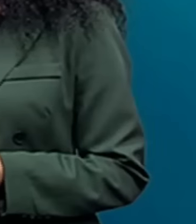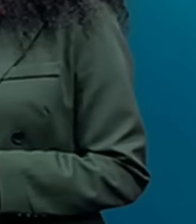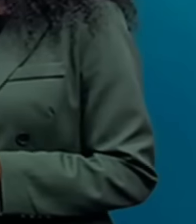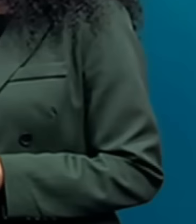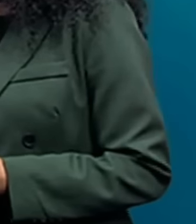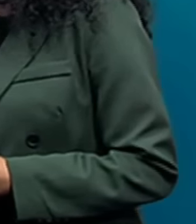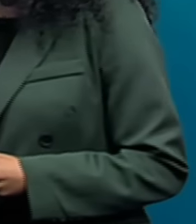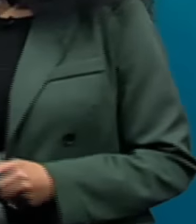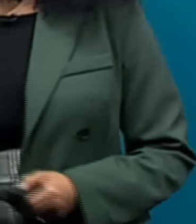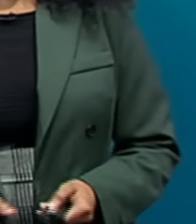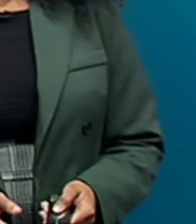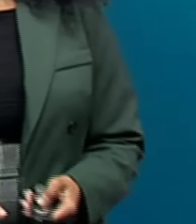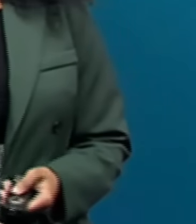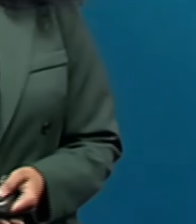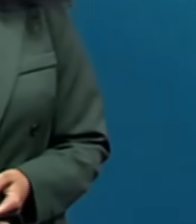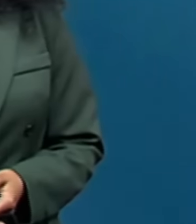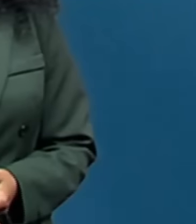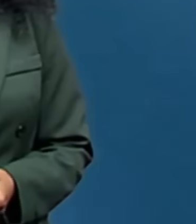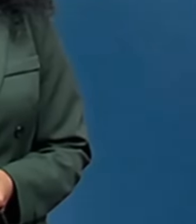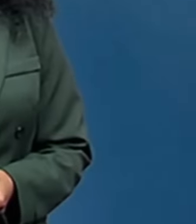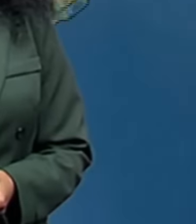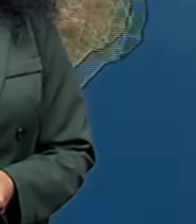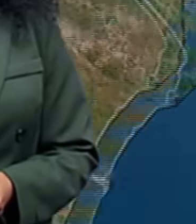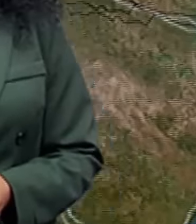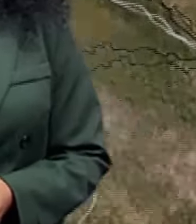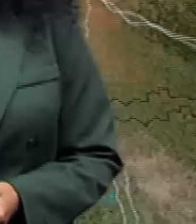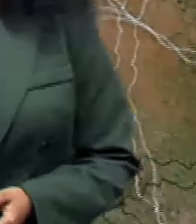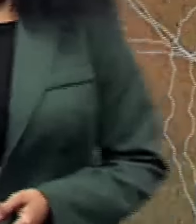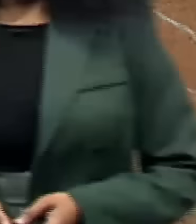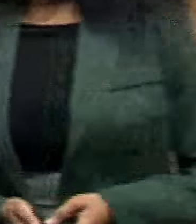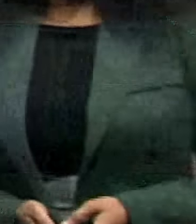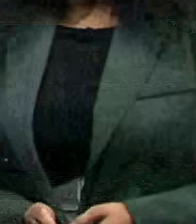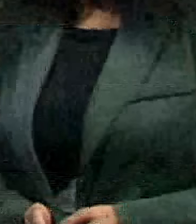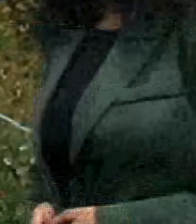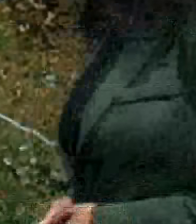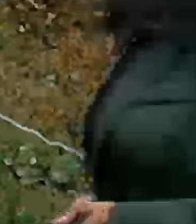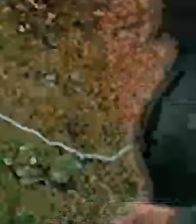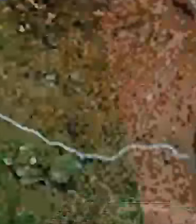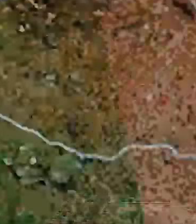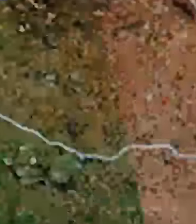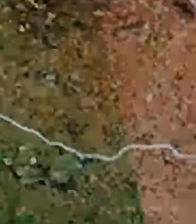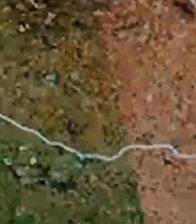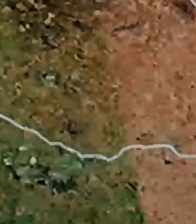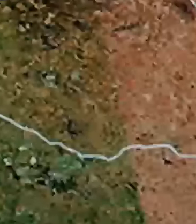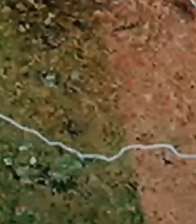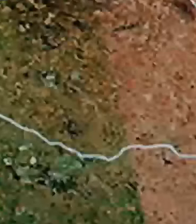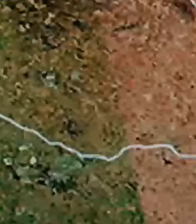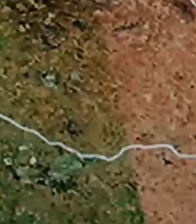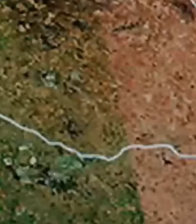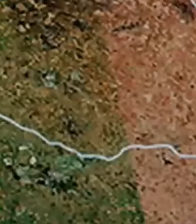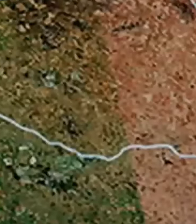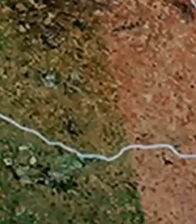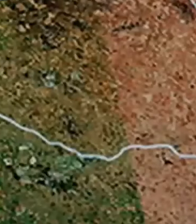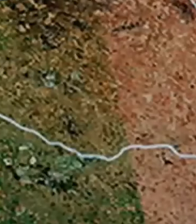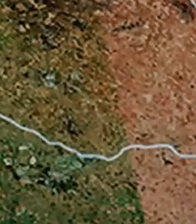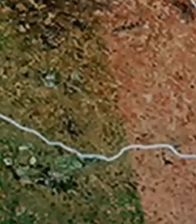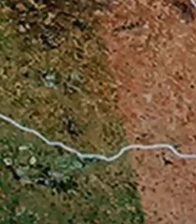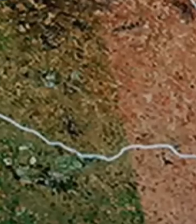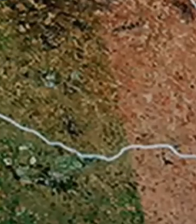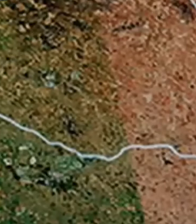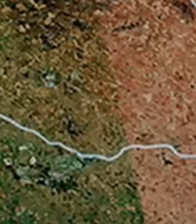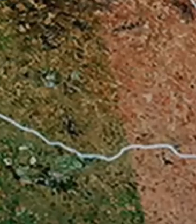melelo ya naga bogare jwa naga le bone bo tla nna le gone go itemogela melelo ya naga fa re lebele dithemperatšhara tsa rona Gauteng Pretoria ka digata di le